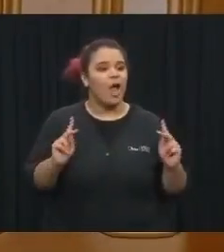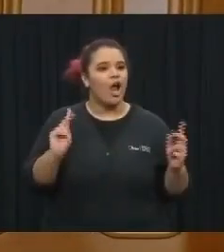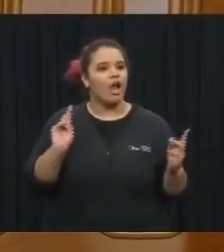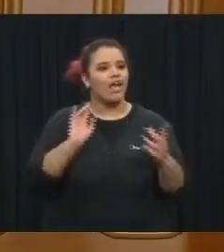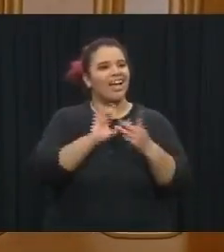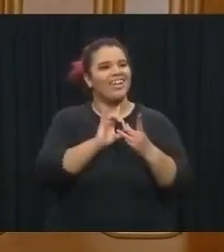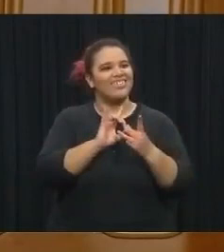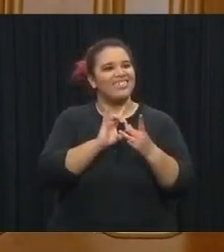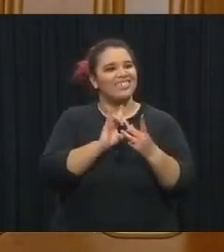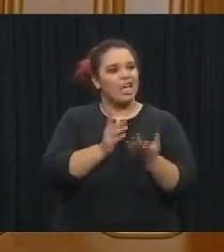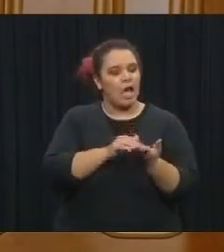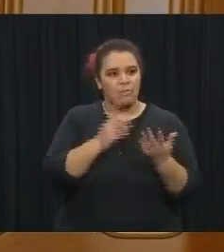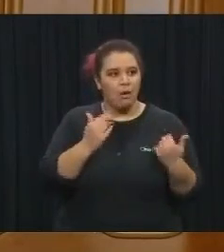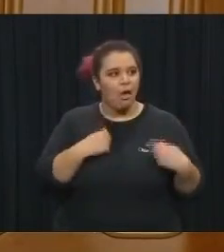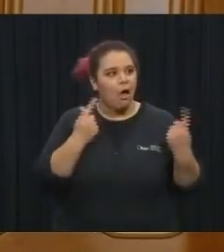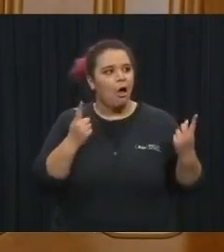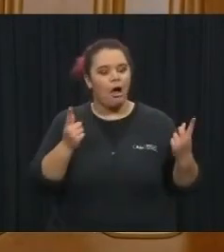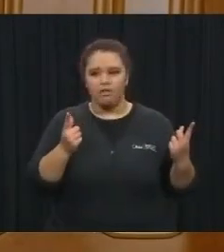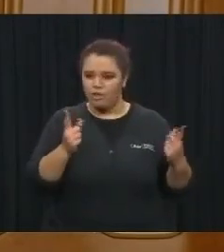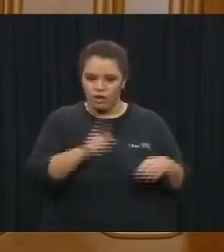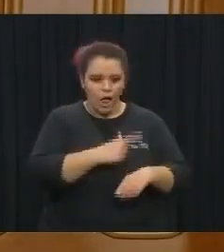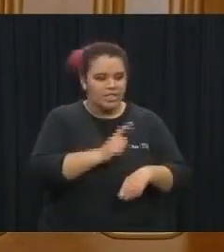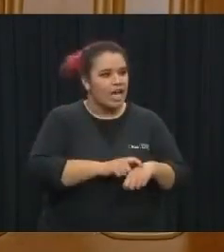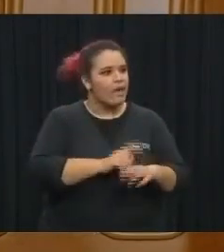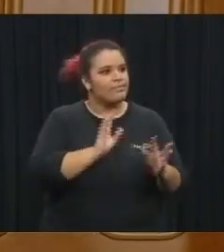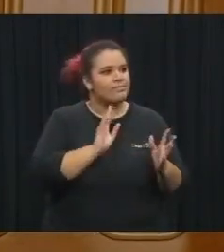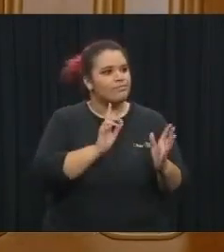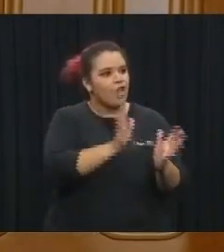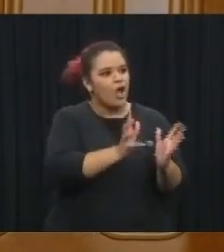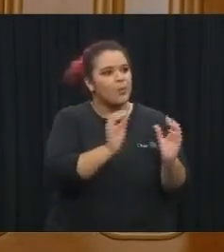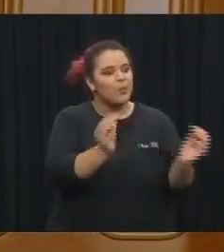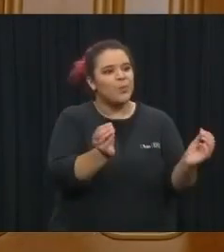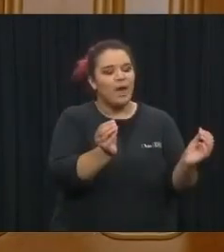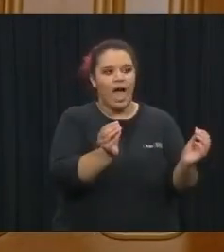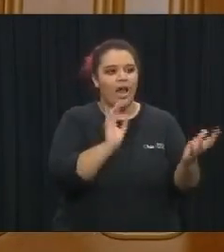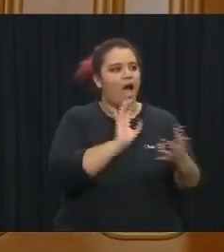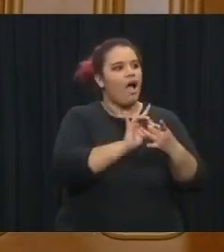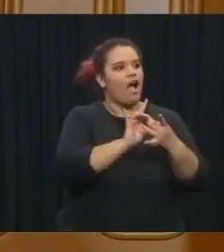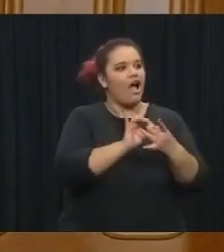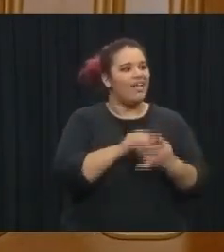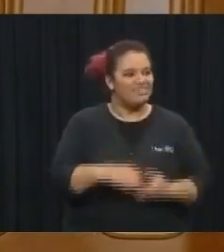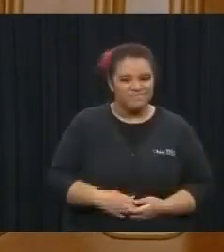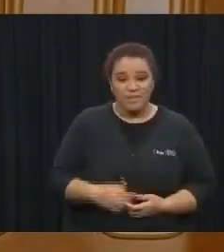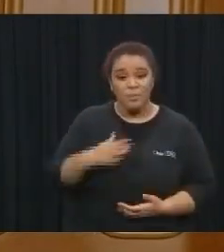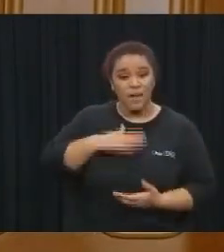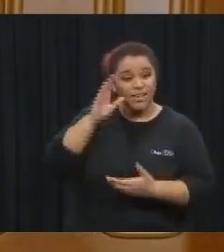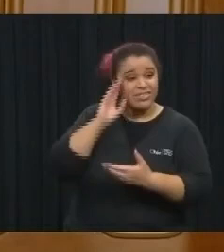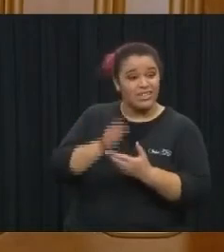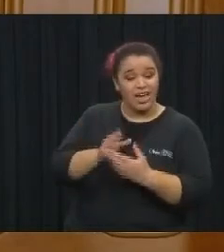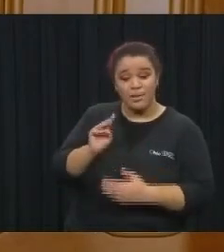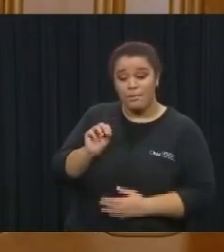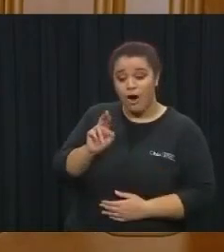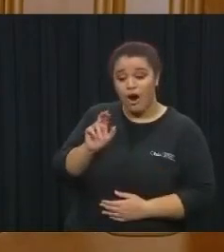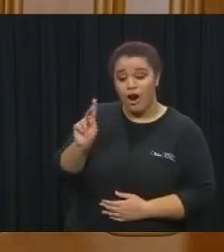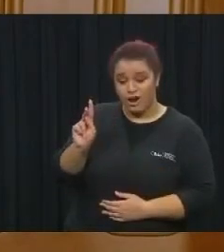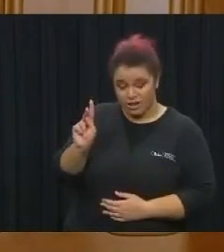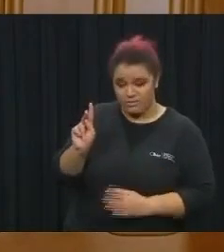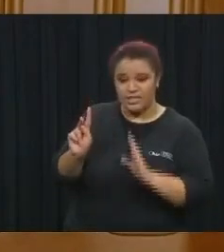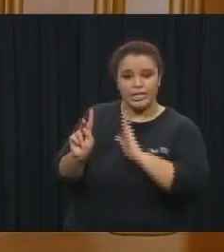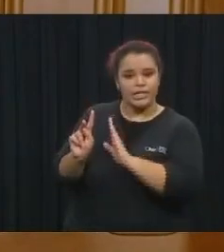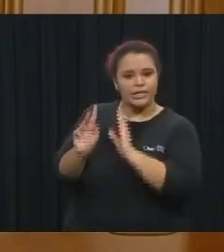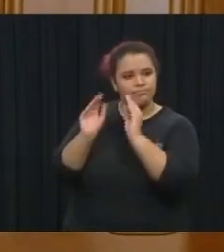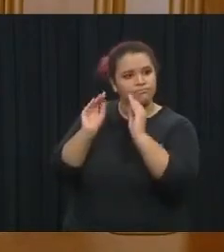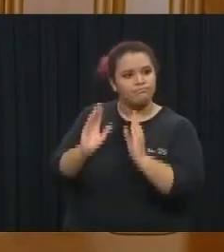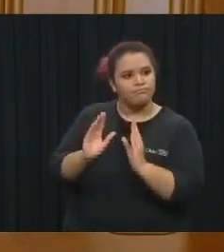Mark, one of his professors at Ohio State University reached out to him, and she shared that at her